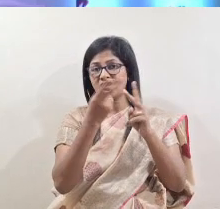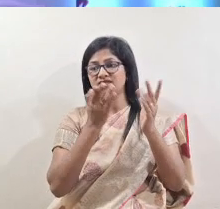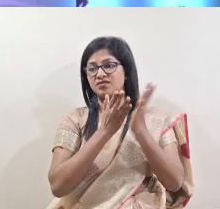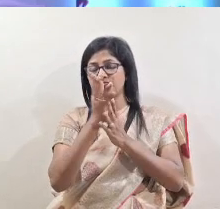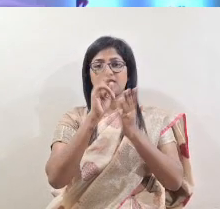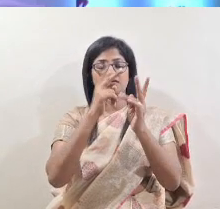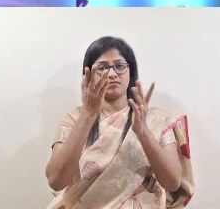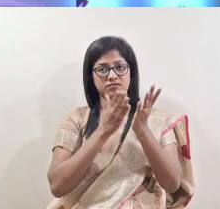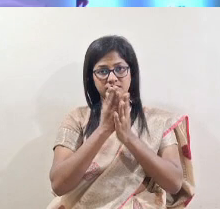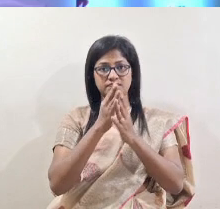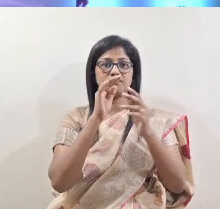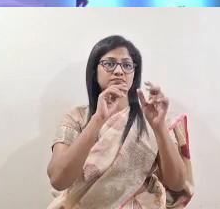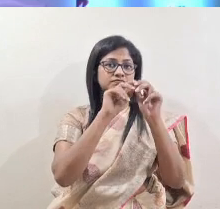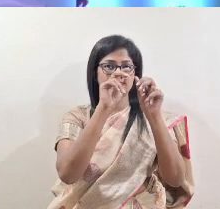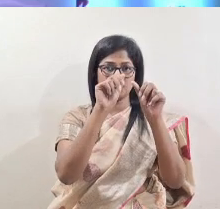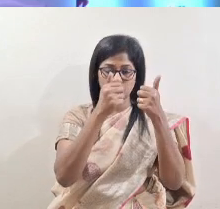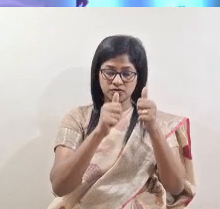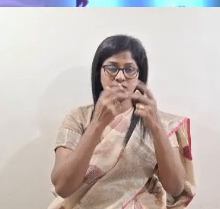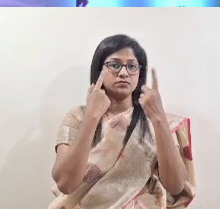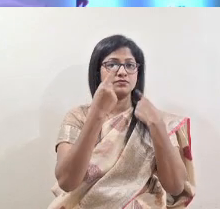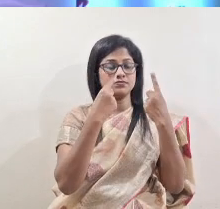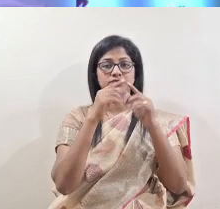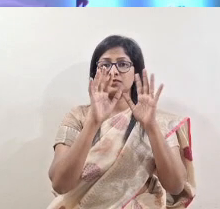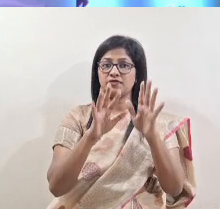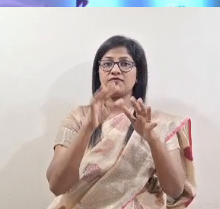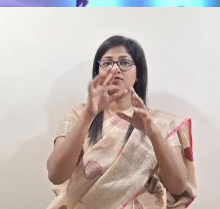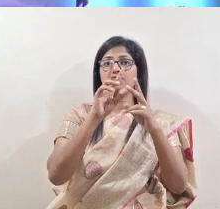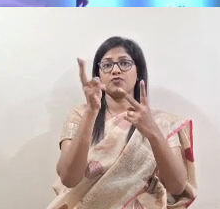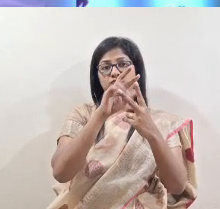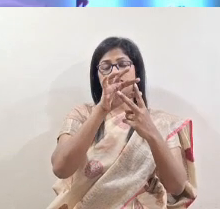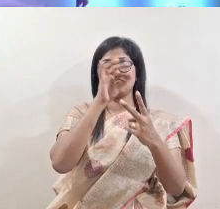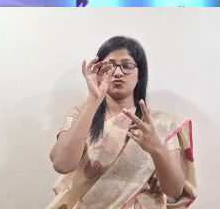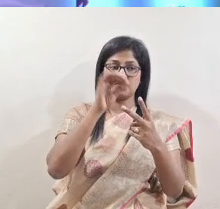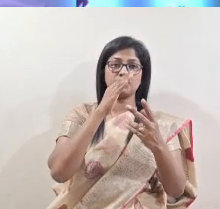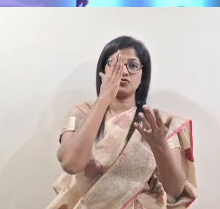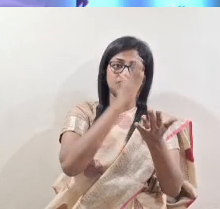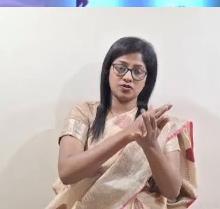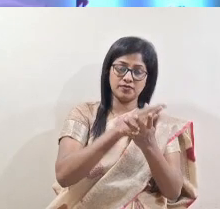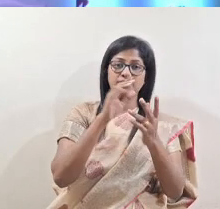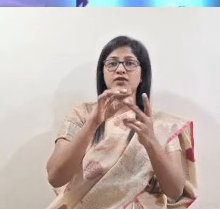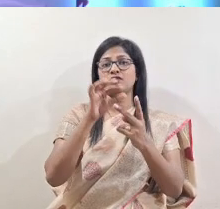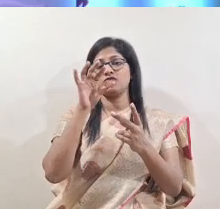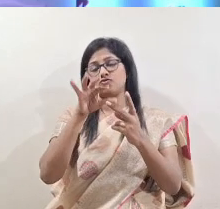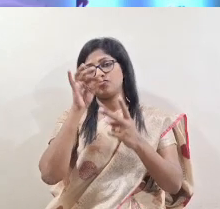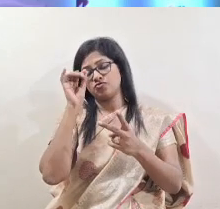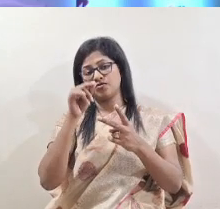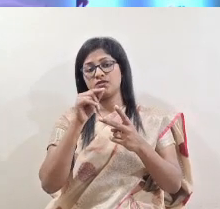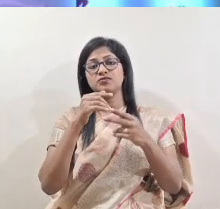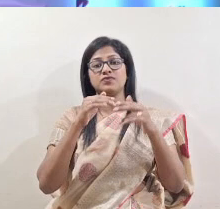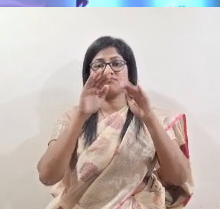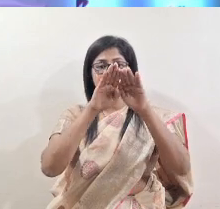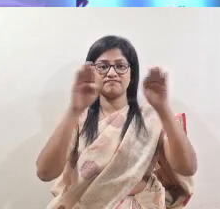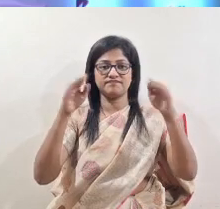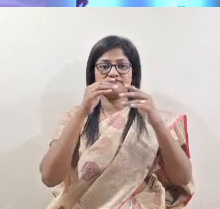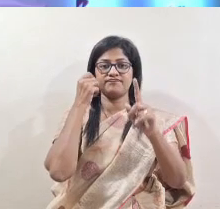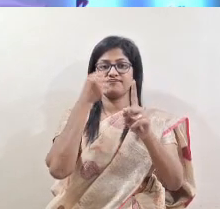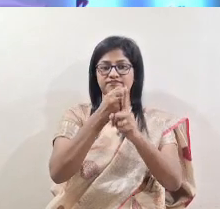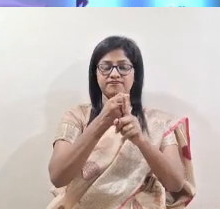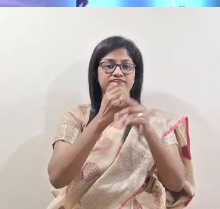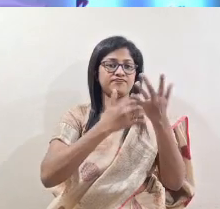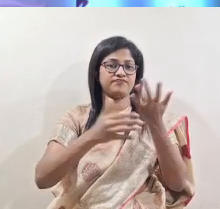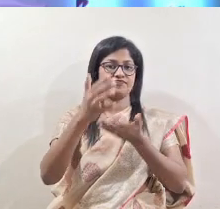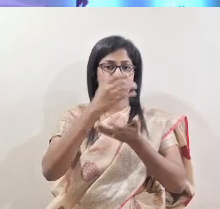model specifications and we have developed the model for both the choice of stopping and direction choice, considering the panel effect of the data.